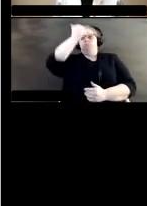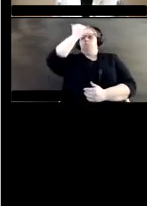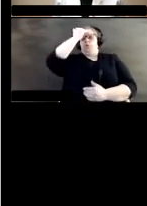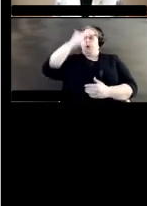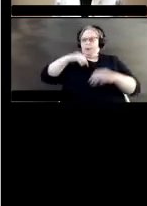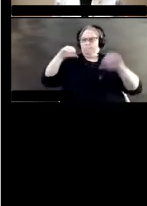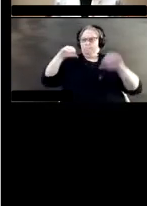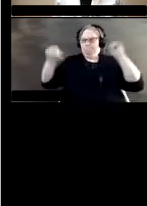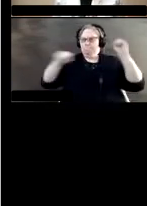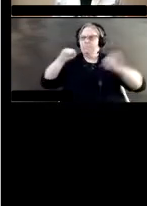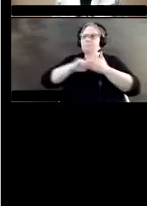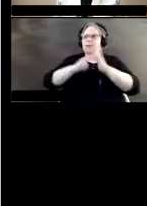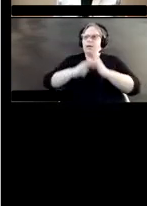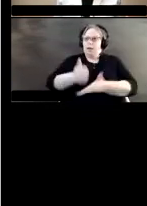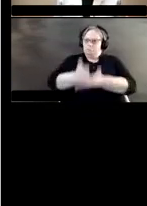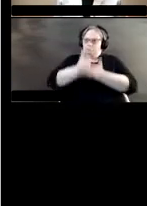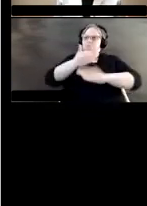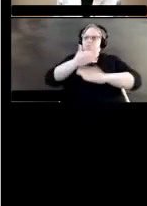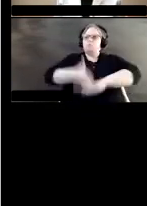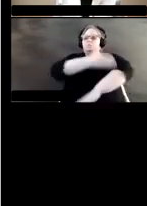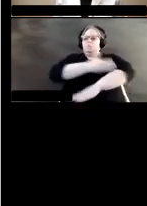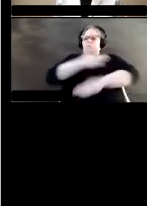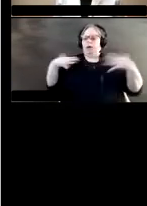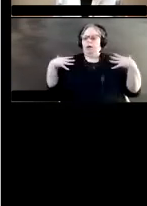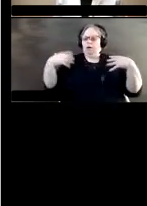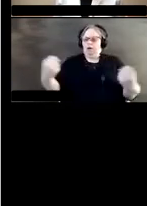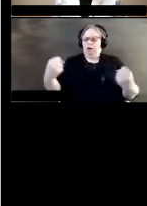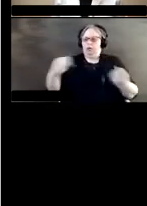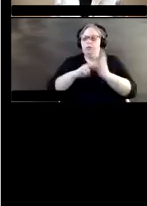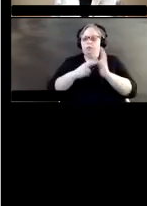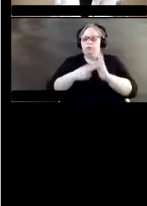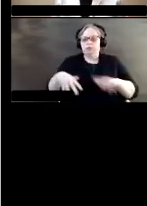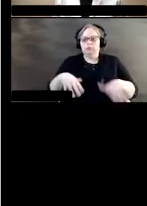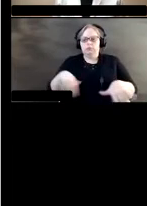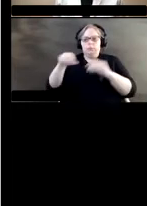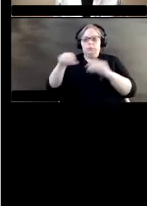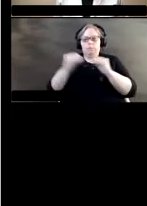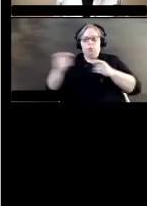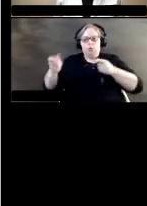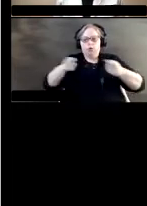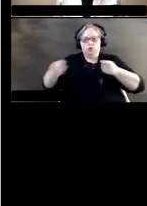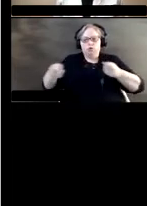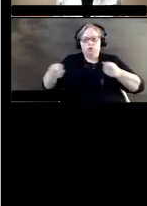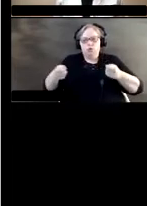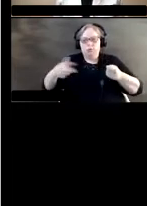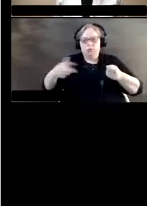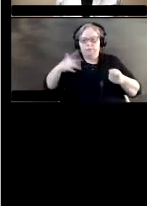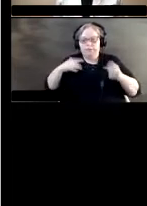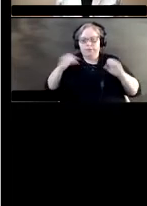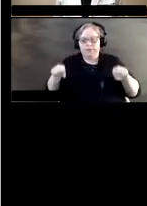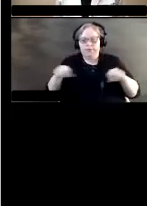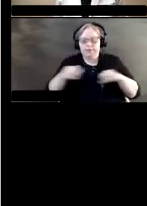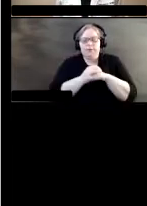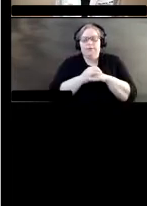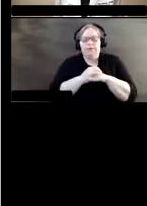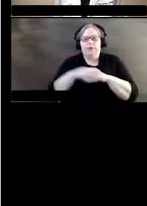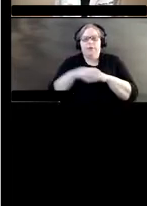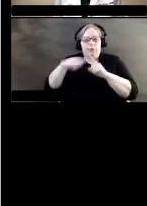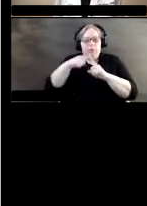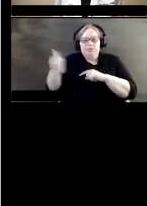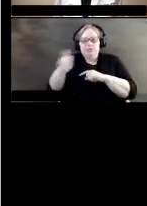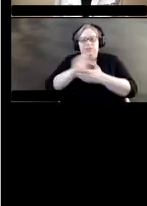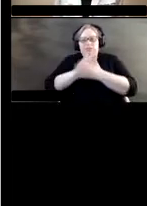health, and there's a certain amount of control you gain back by doing that. And the other piece of it is you're getting better, you're